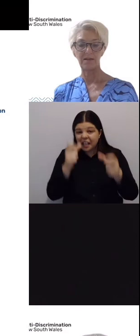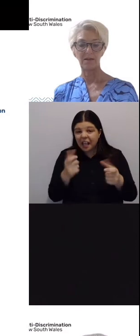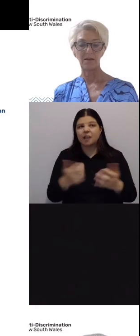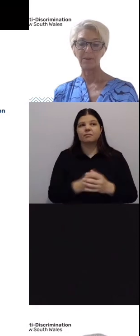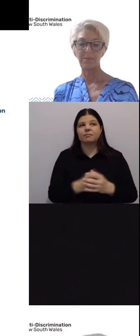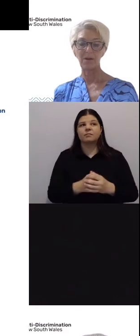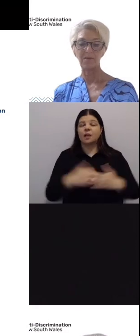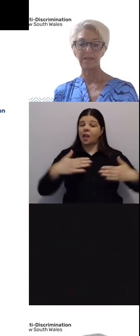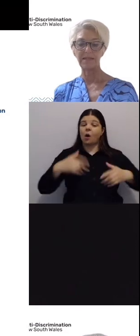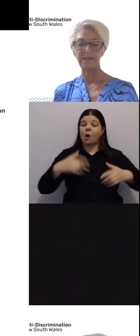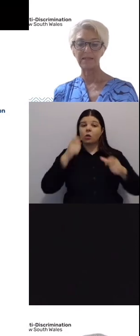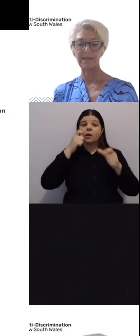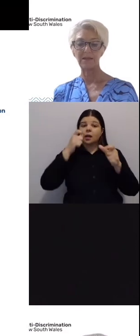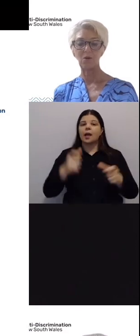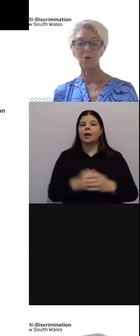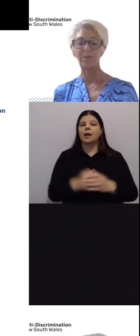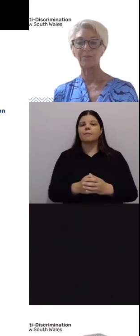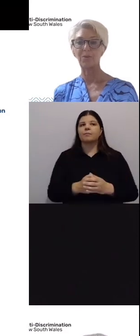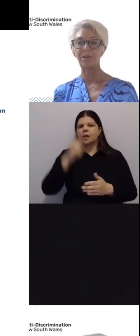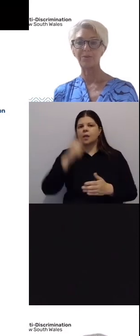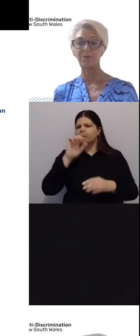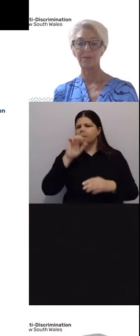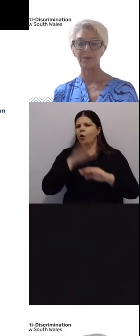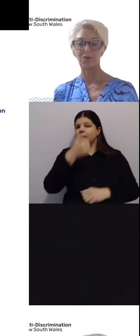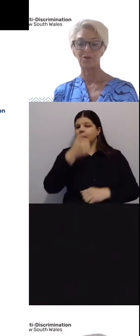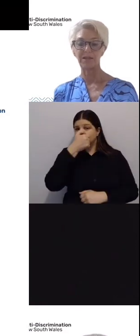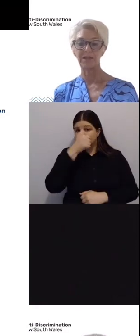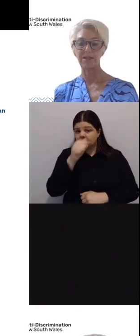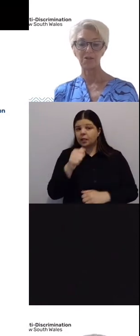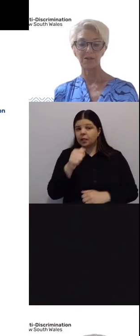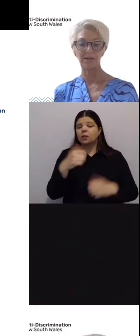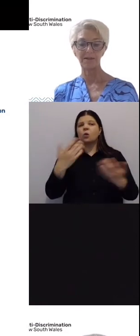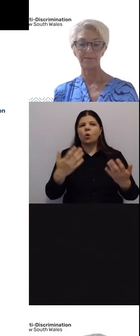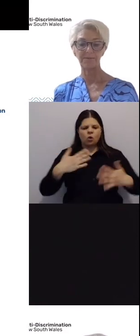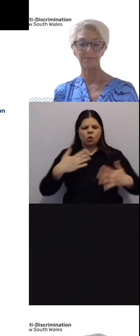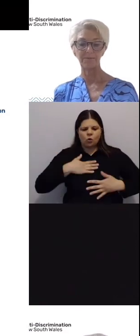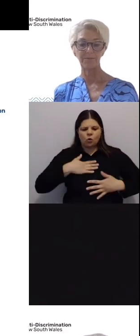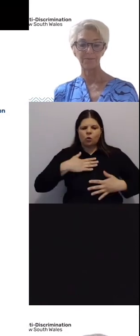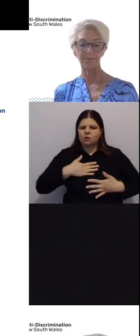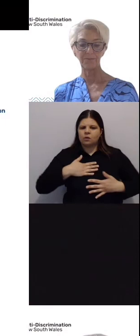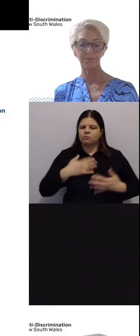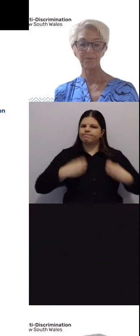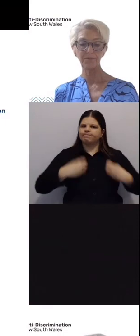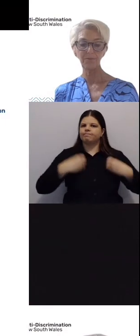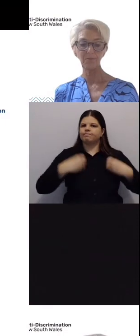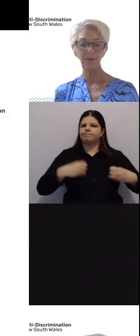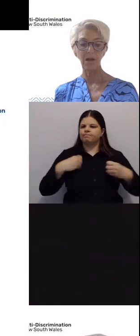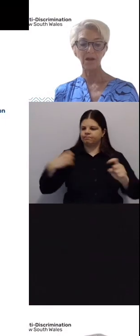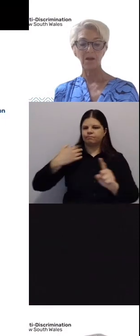healthcare, people over 60, or people with respiratory conditions.